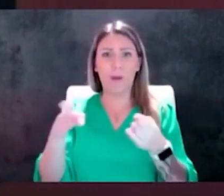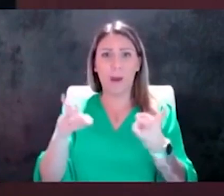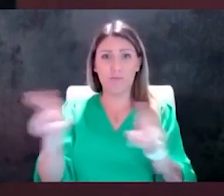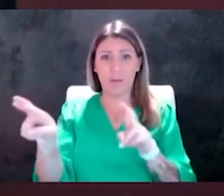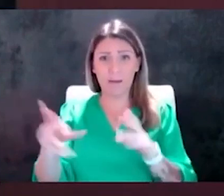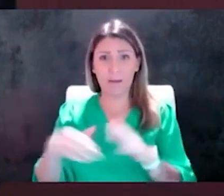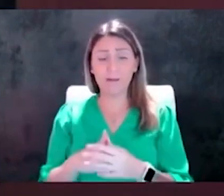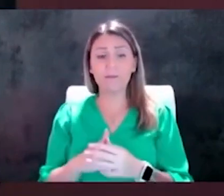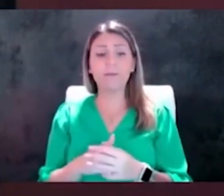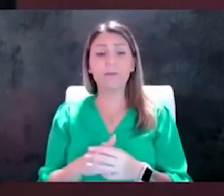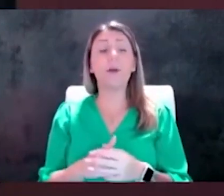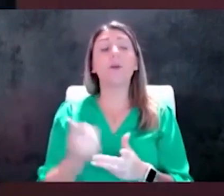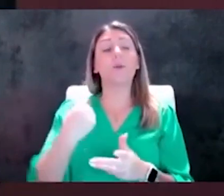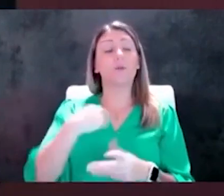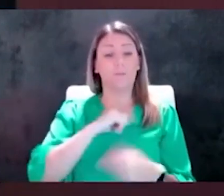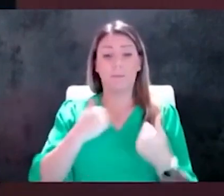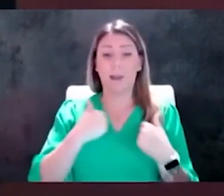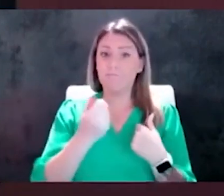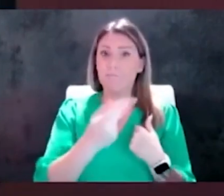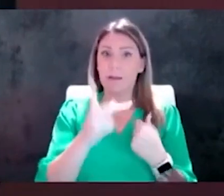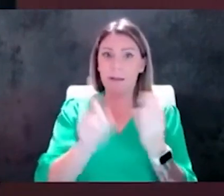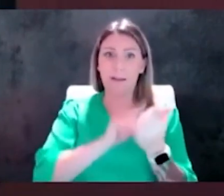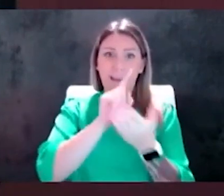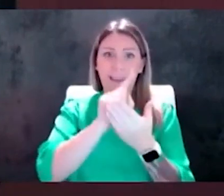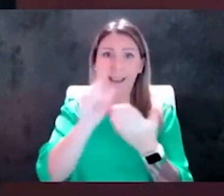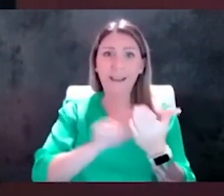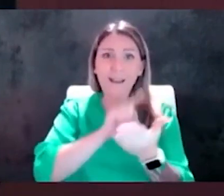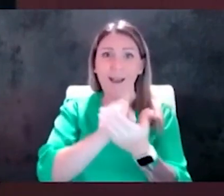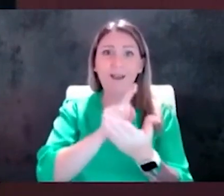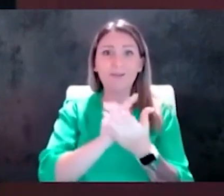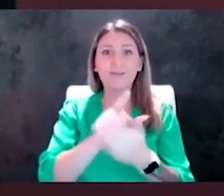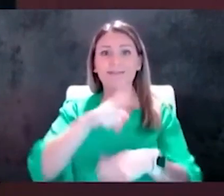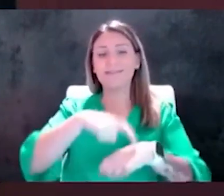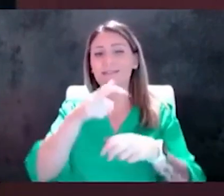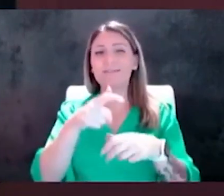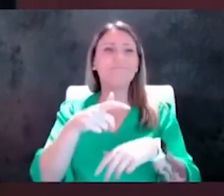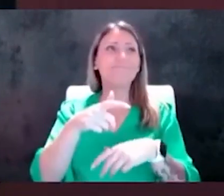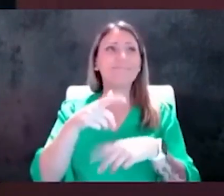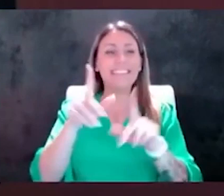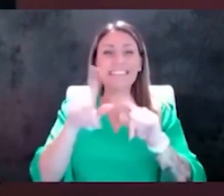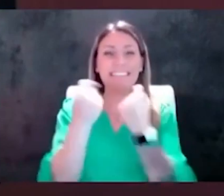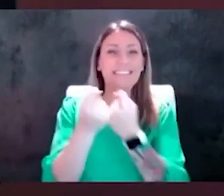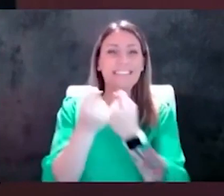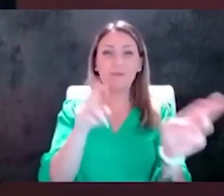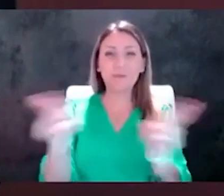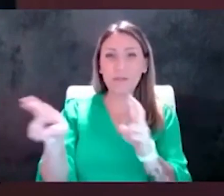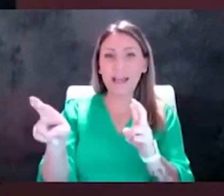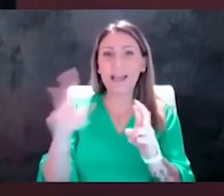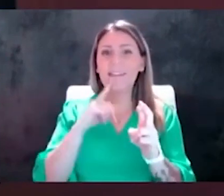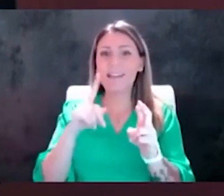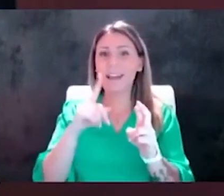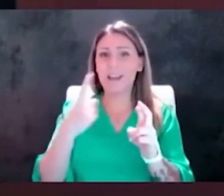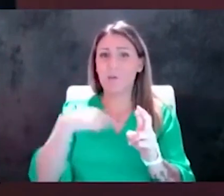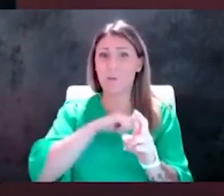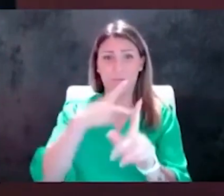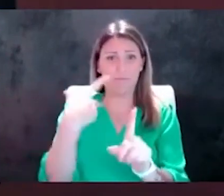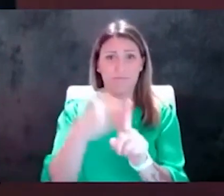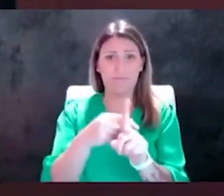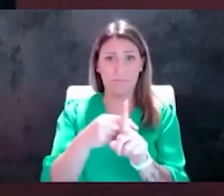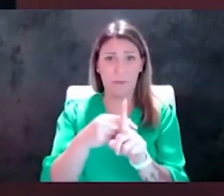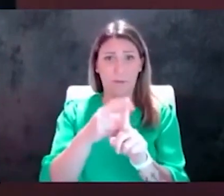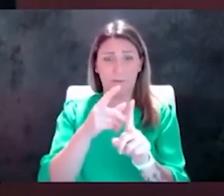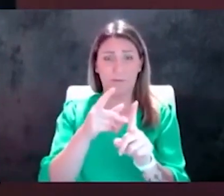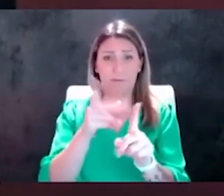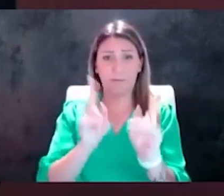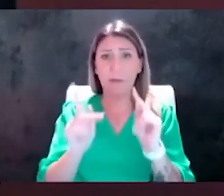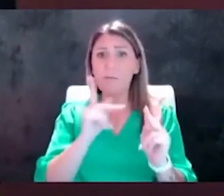spent hours making sure our teams were ready for this. We've been giving vaccinations to those 12 and above, so we really wasn't that much of a stretch